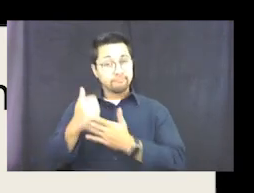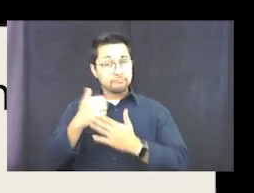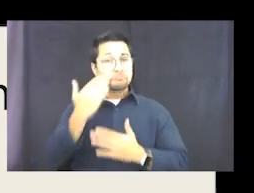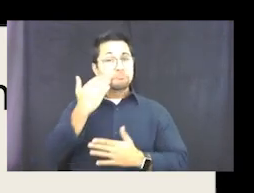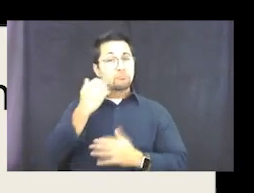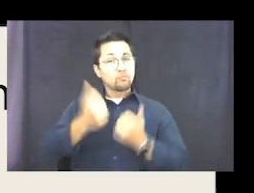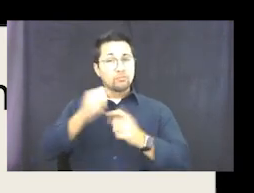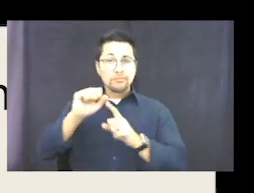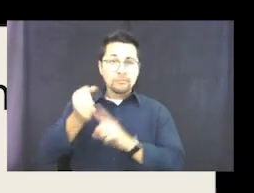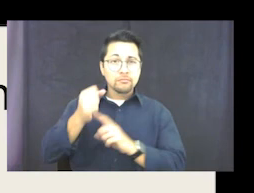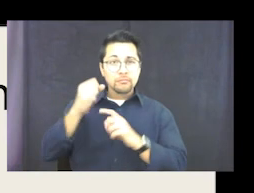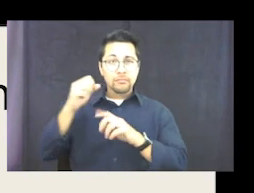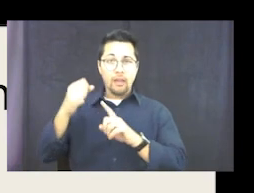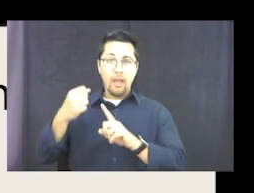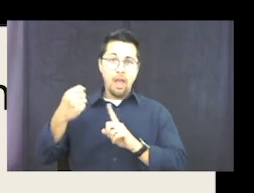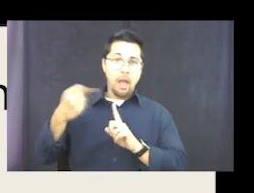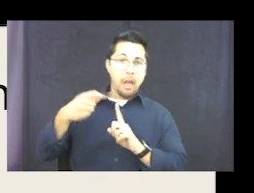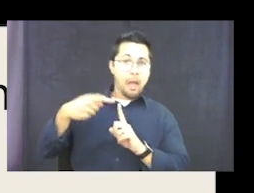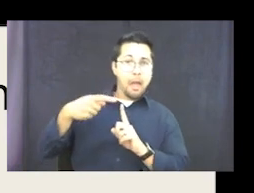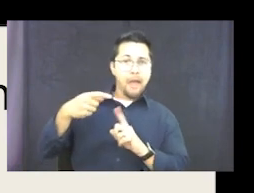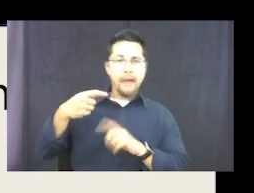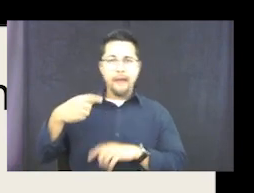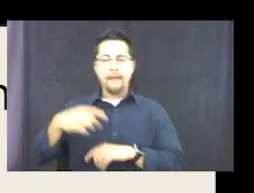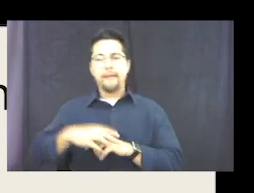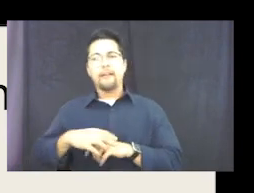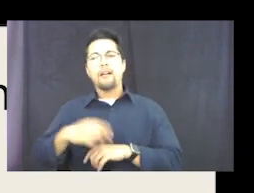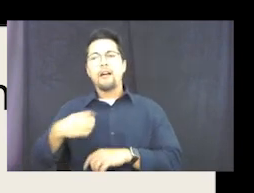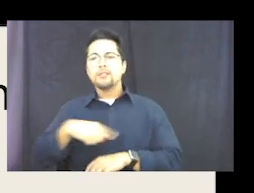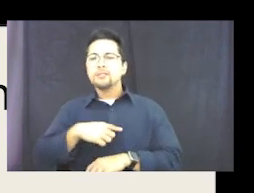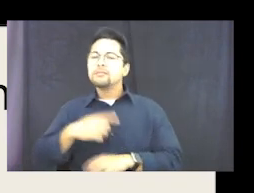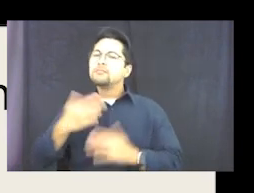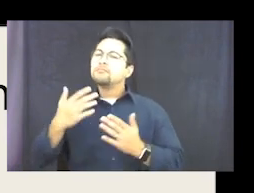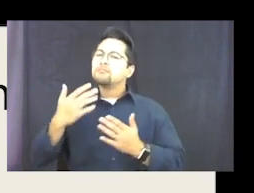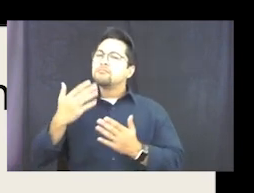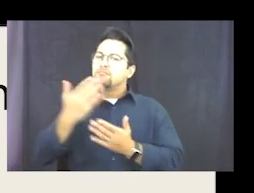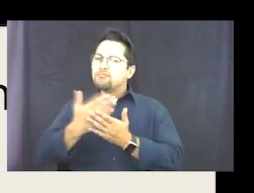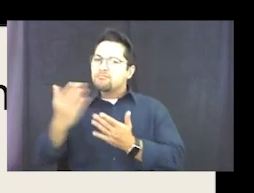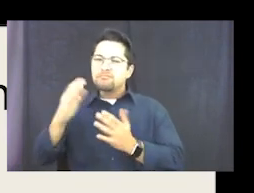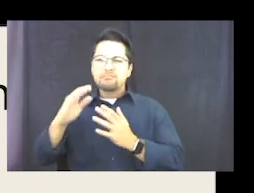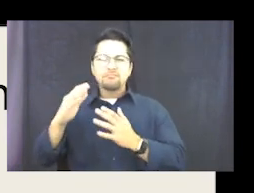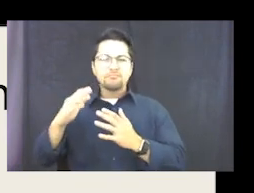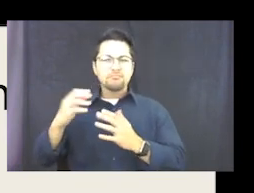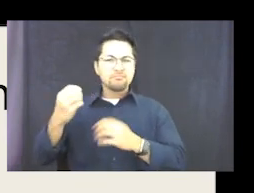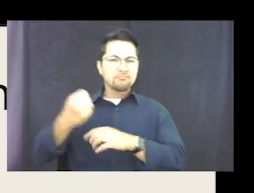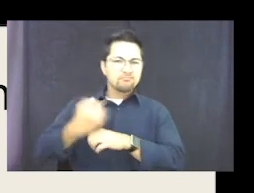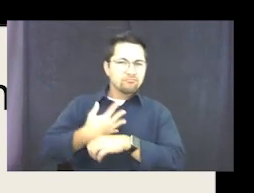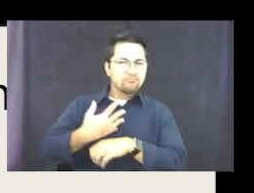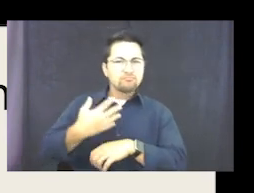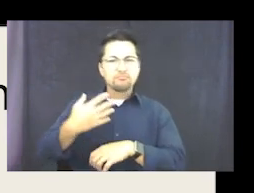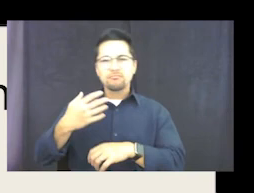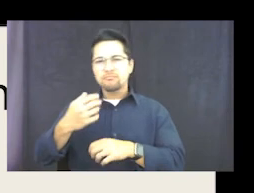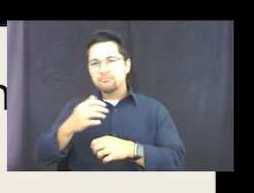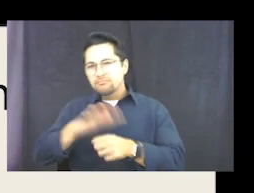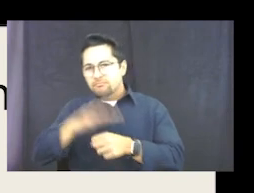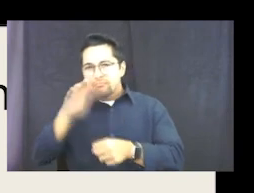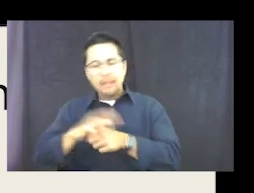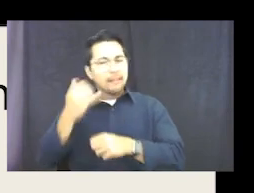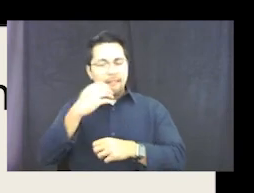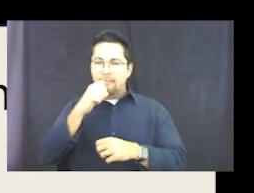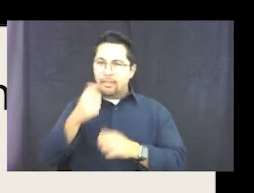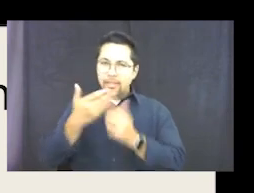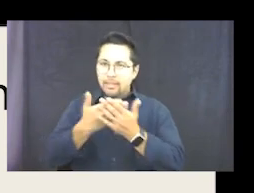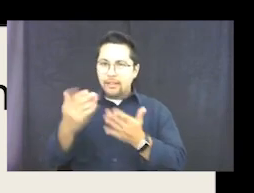what situations trigger or set off your anger. Some things that might make you feel angry or frustrated are when things don't go according to